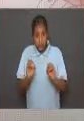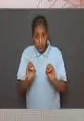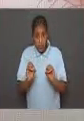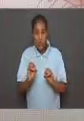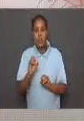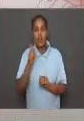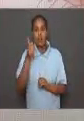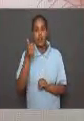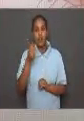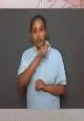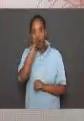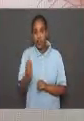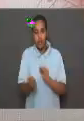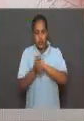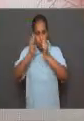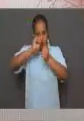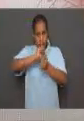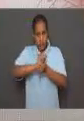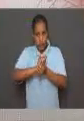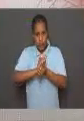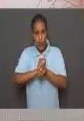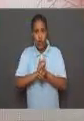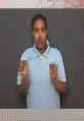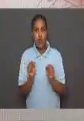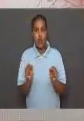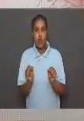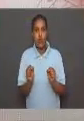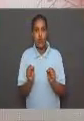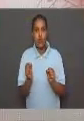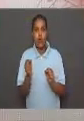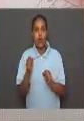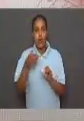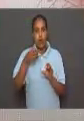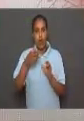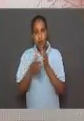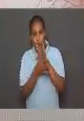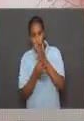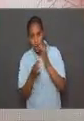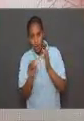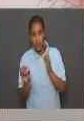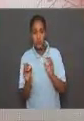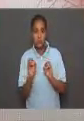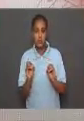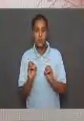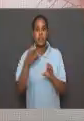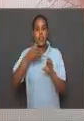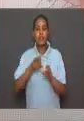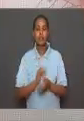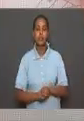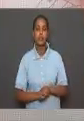air can be converted into coal, oil, and even